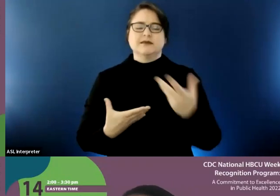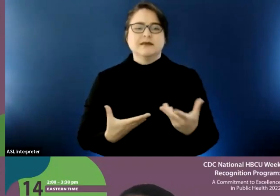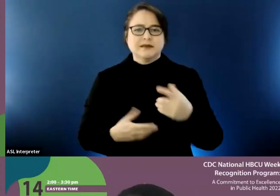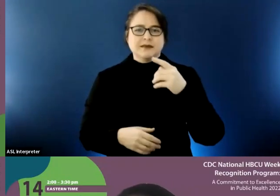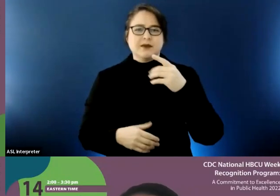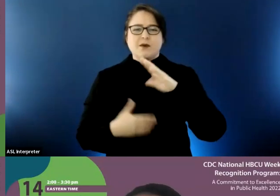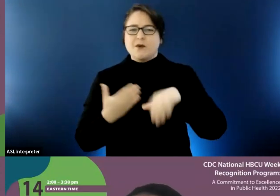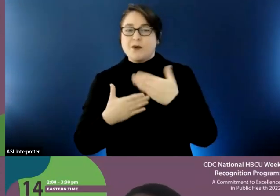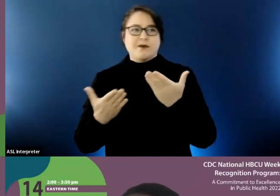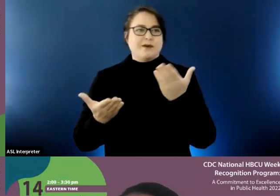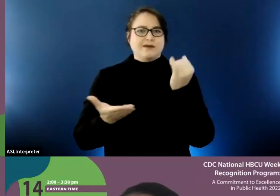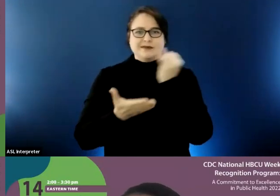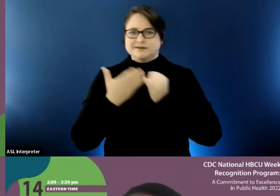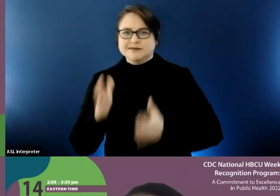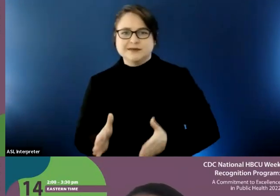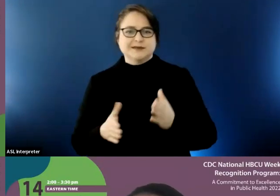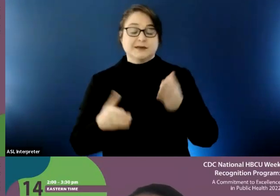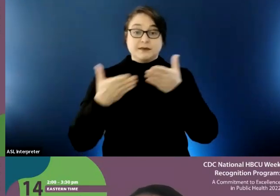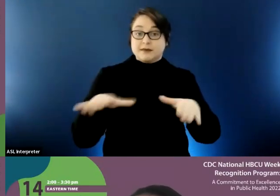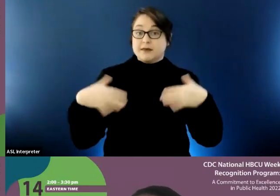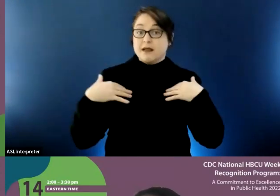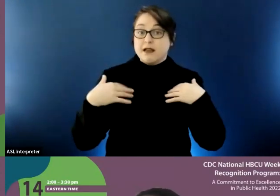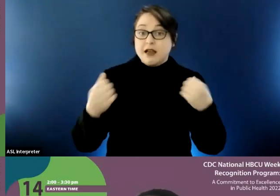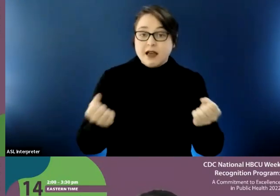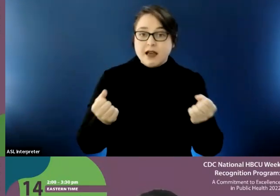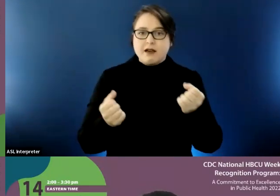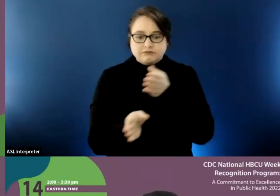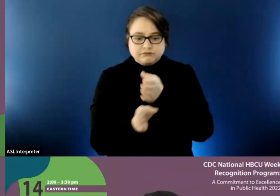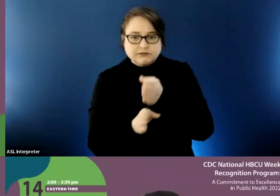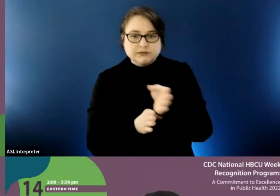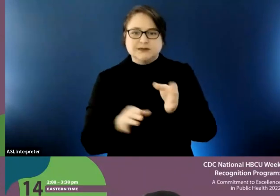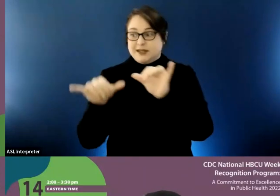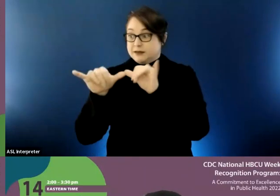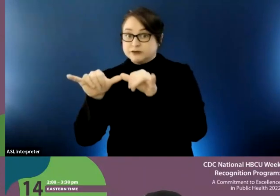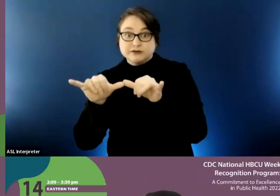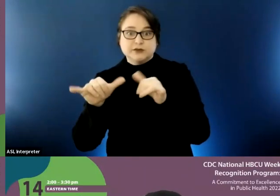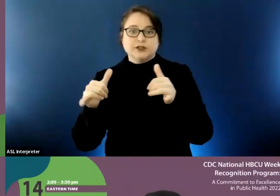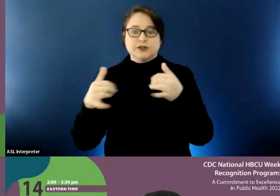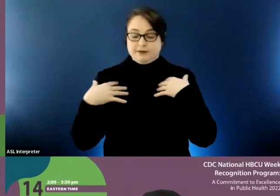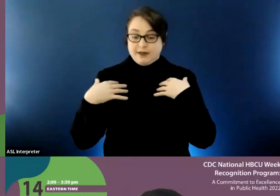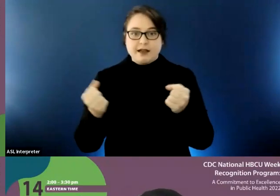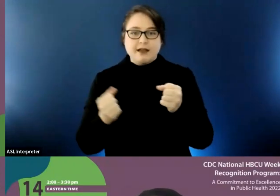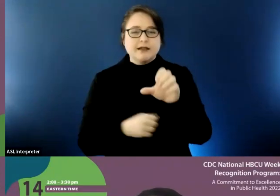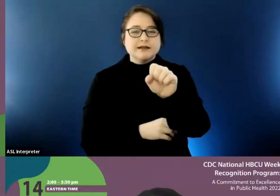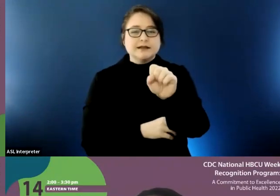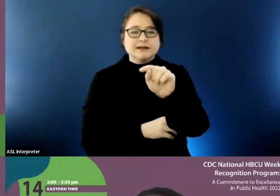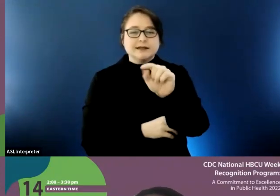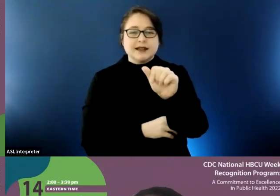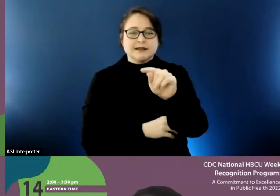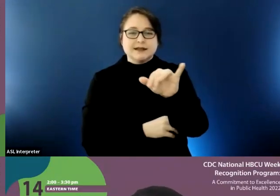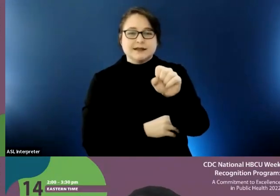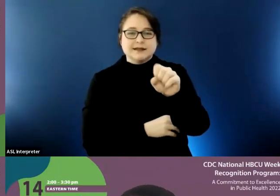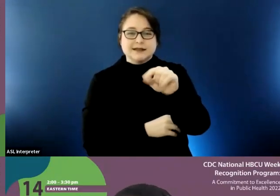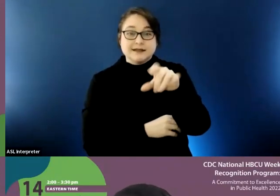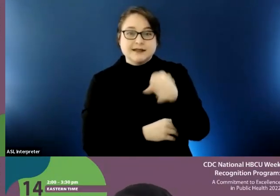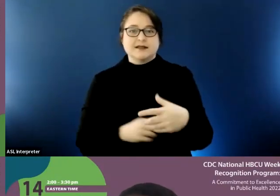artists, public health professionals, engineers, mathematicians, it really helped me to see and to really think